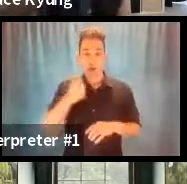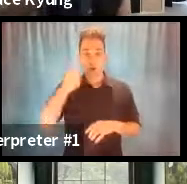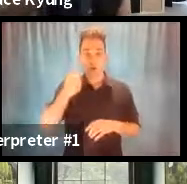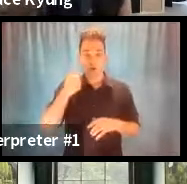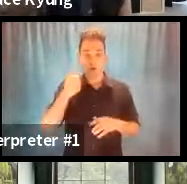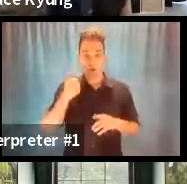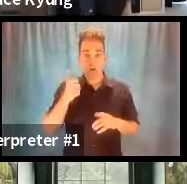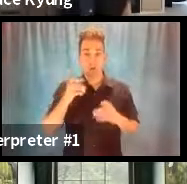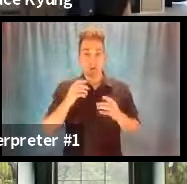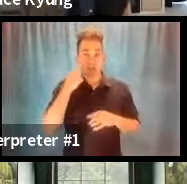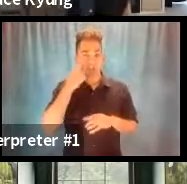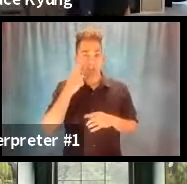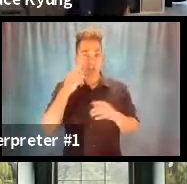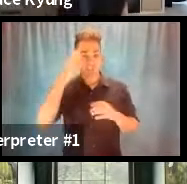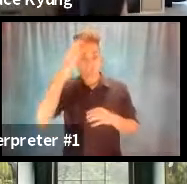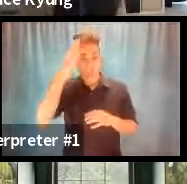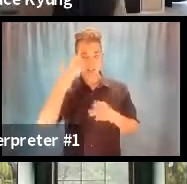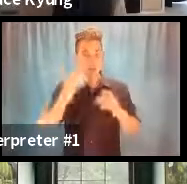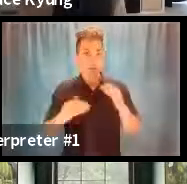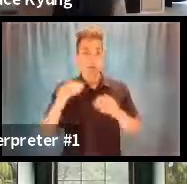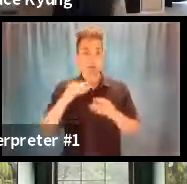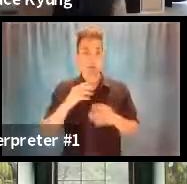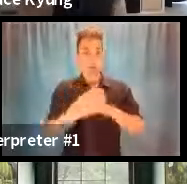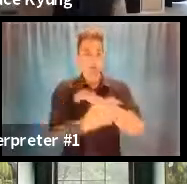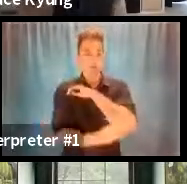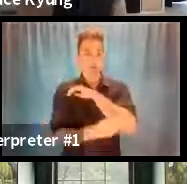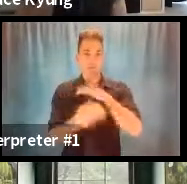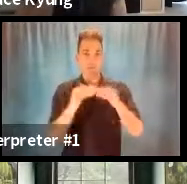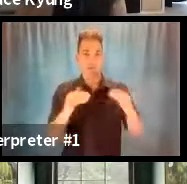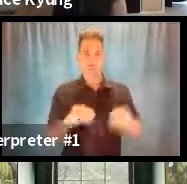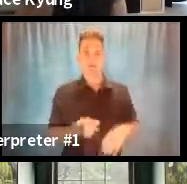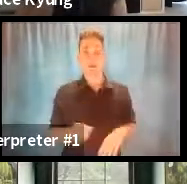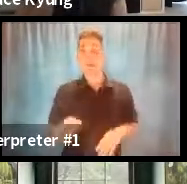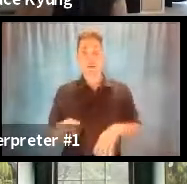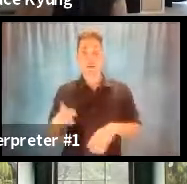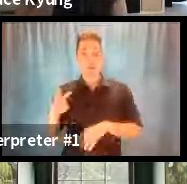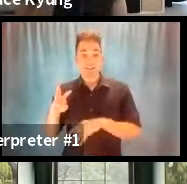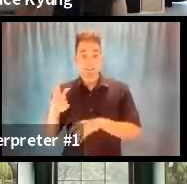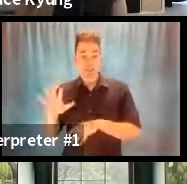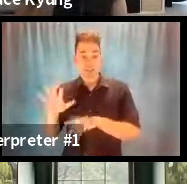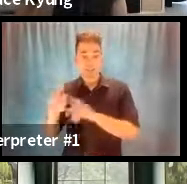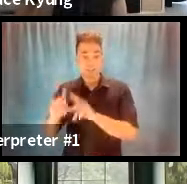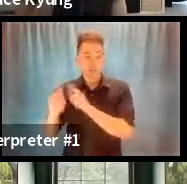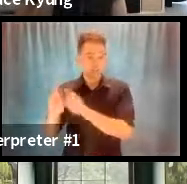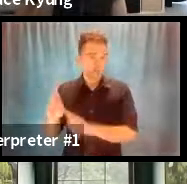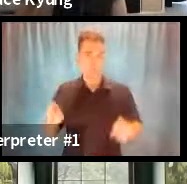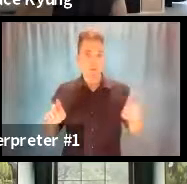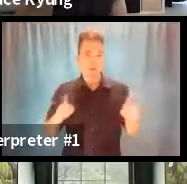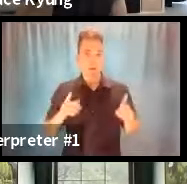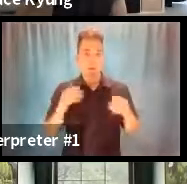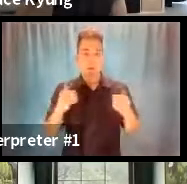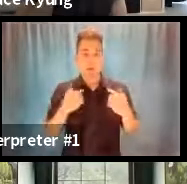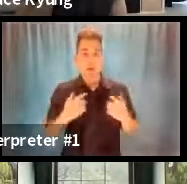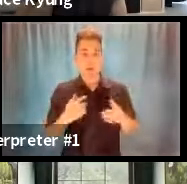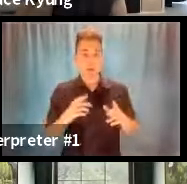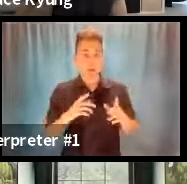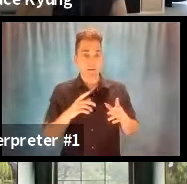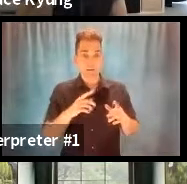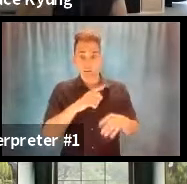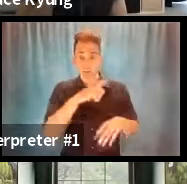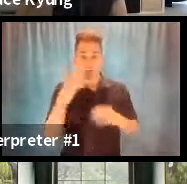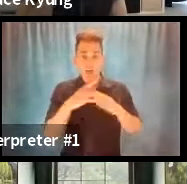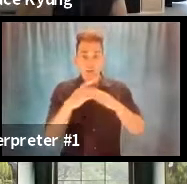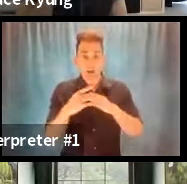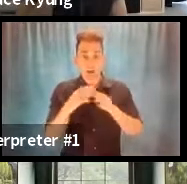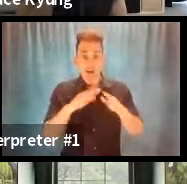poverty level, 1 in 5 households led by city residents 65 plus live with incomes less than $15,000 per year. For Black-led households, this